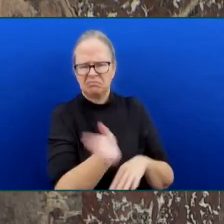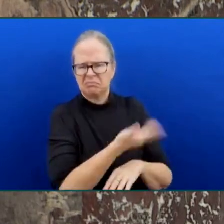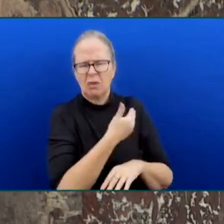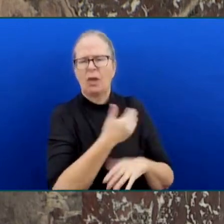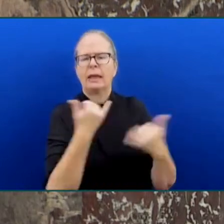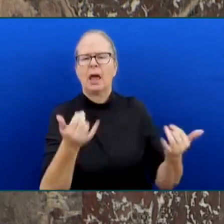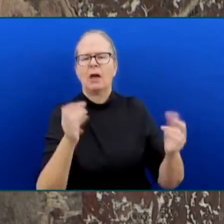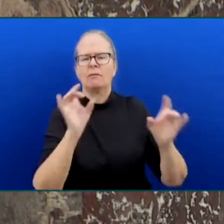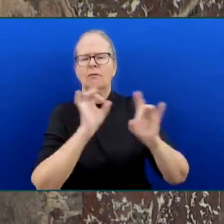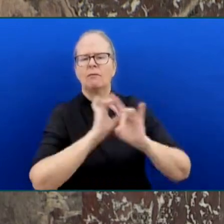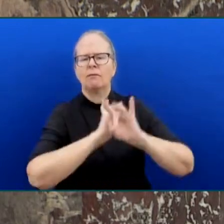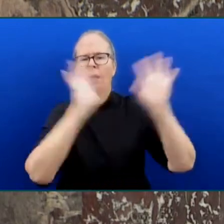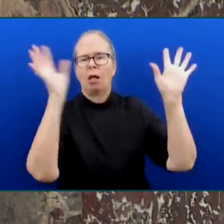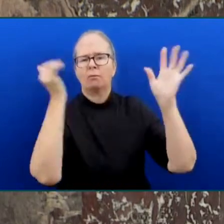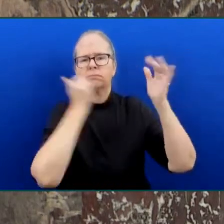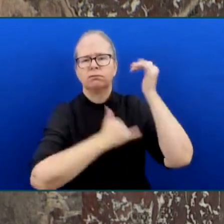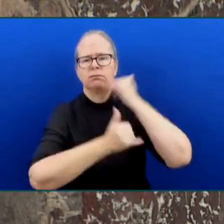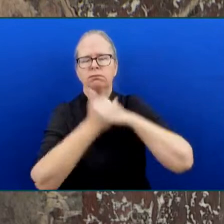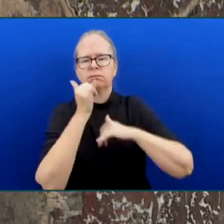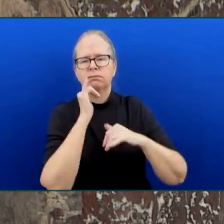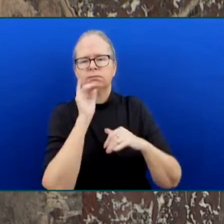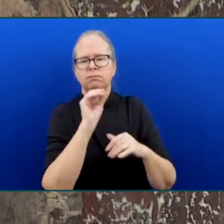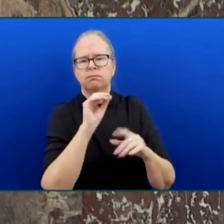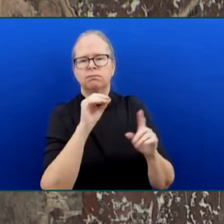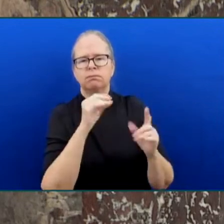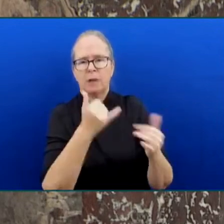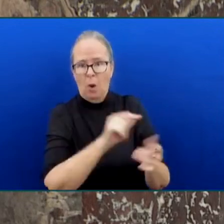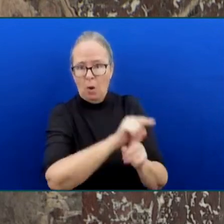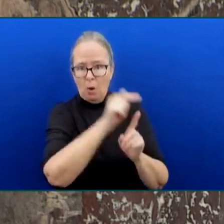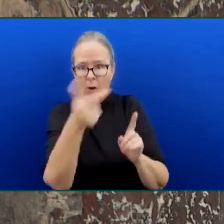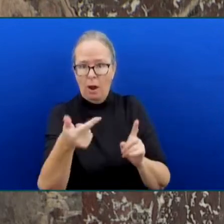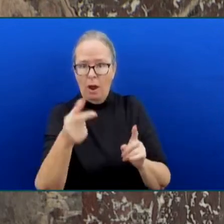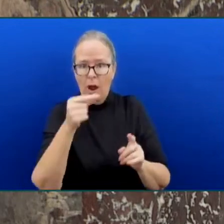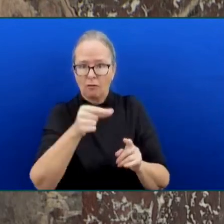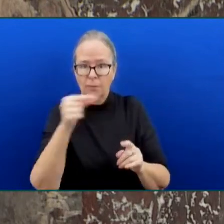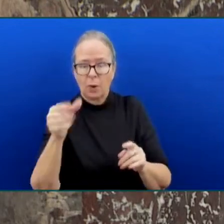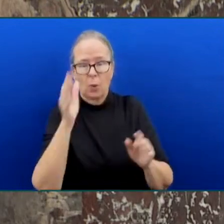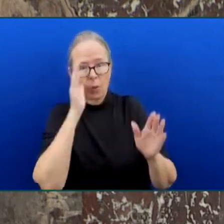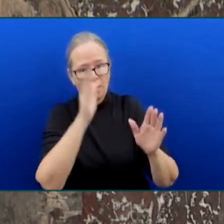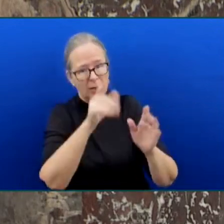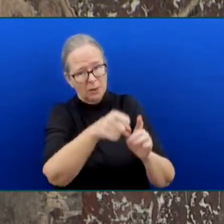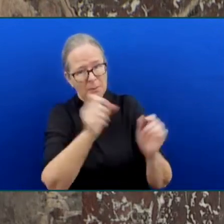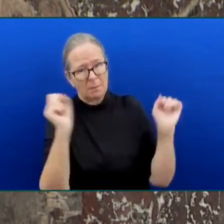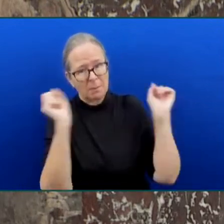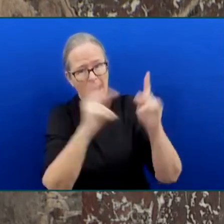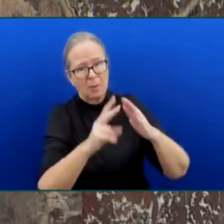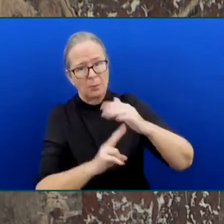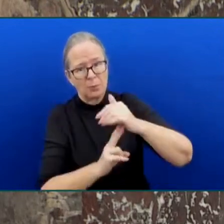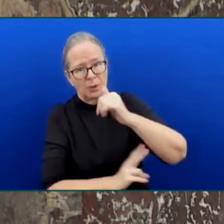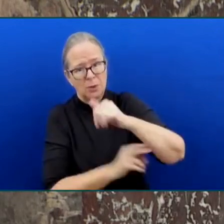put the tolls back on the bridge. It'll be the same guy that increased the MSP on families.